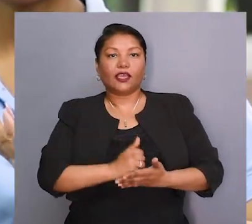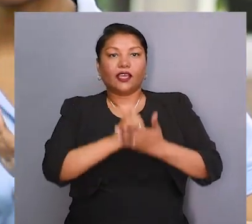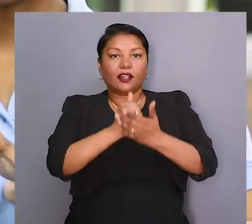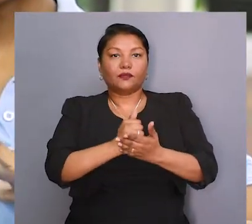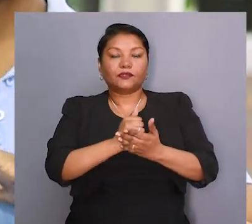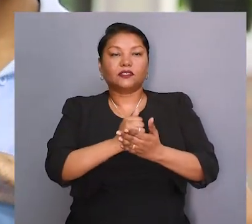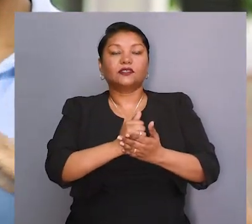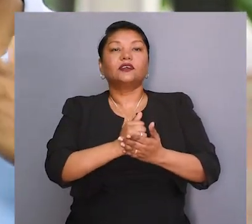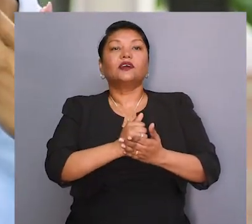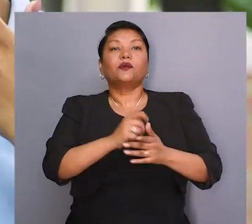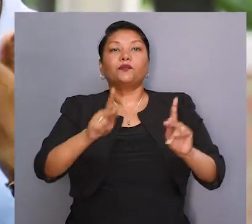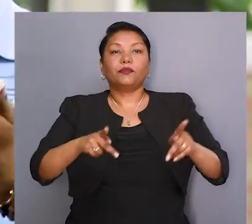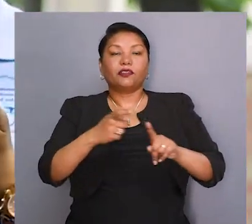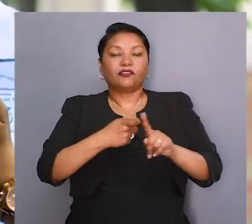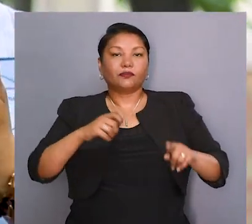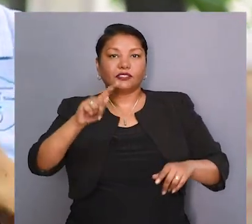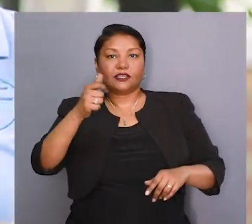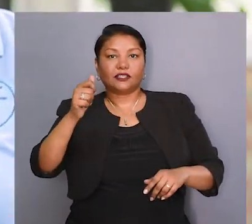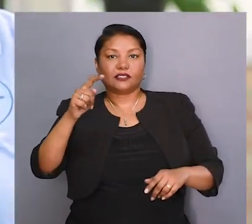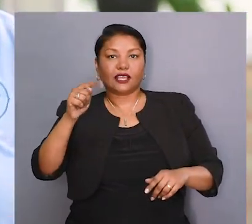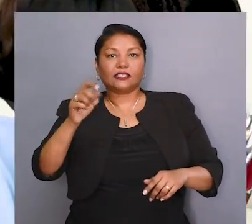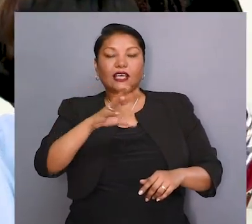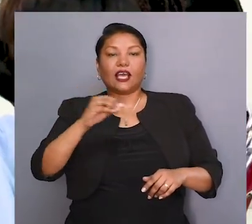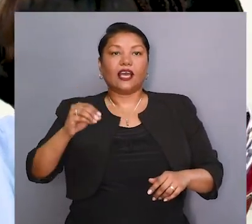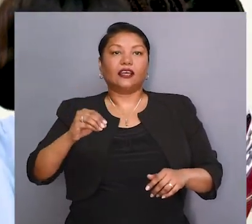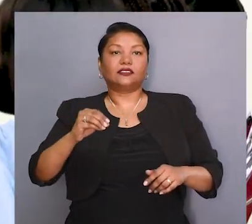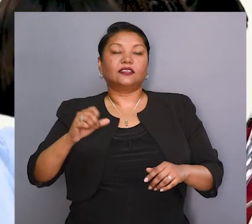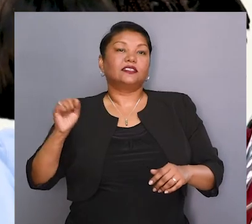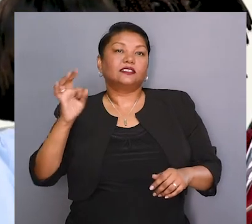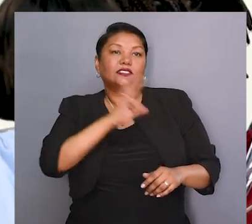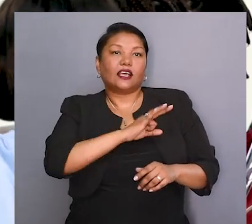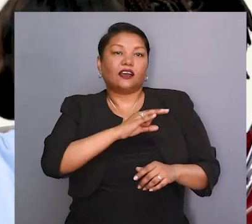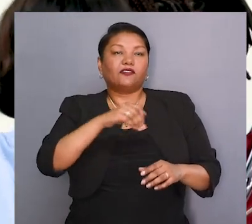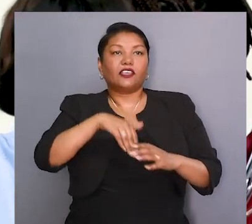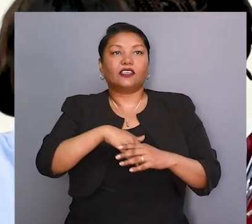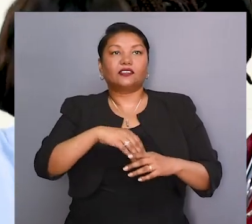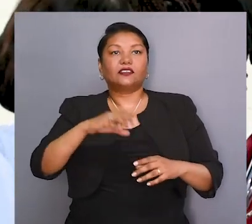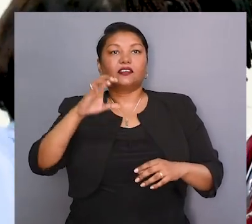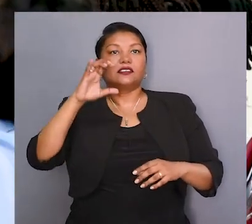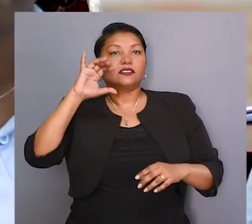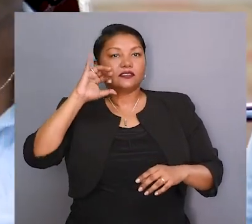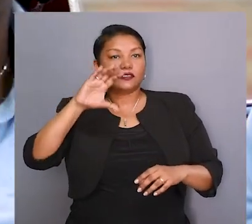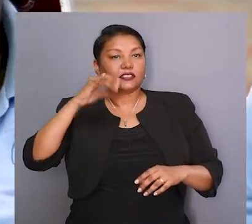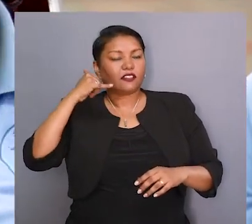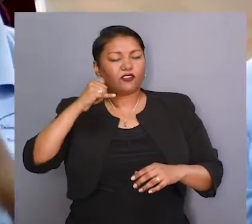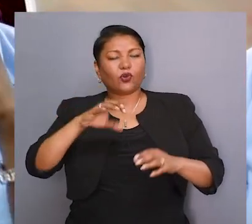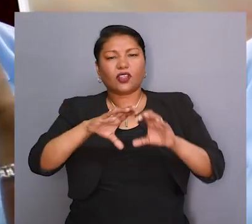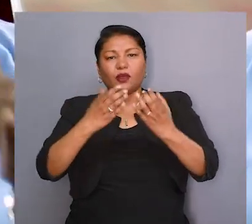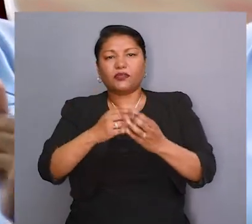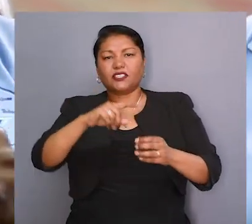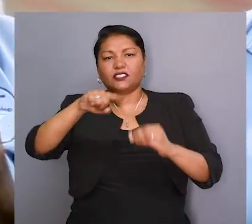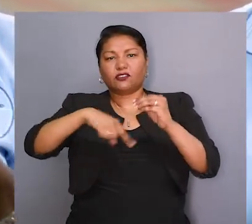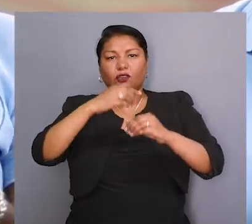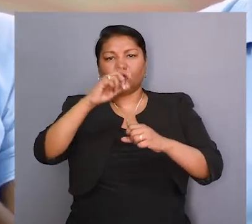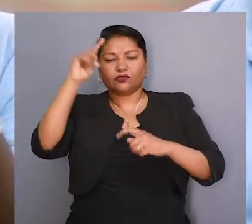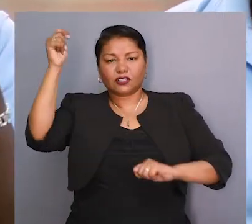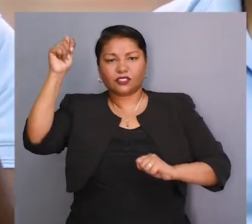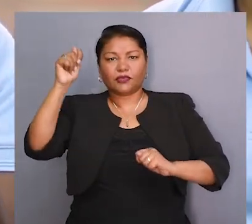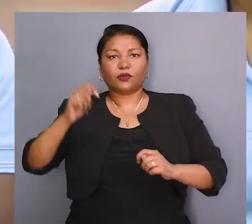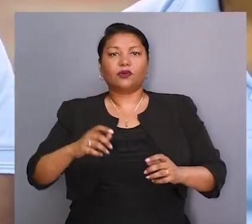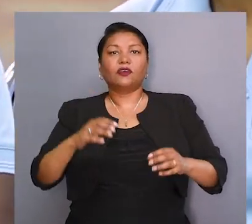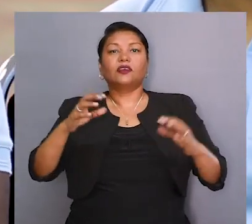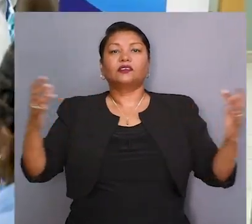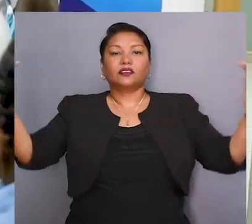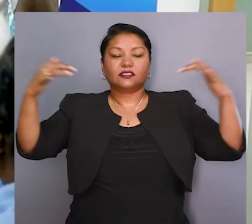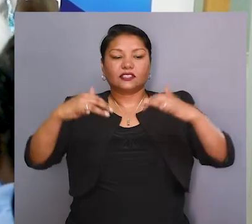The training targeted representatives from the authority, as well as frontline staff at various cellular outlets throughout Trinidad and